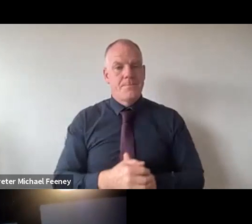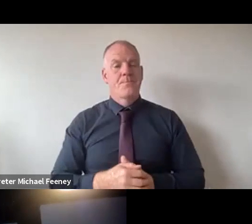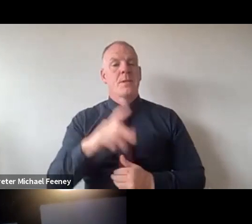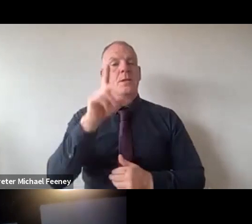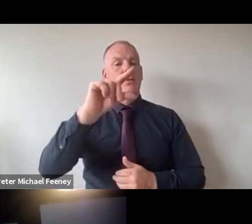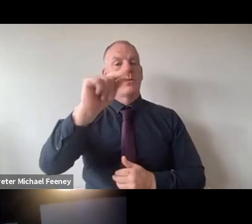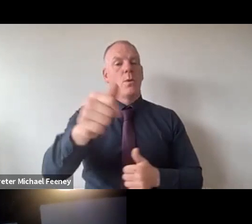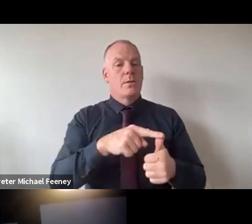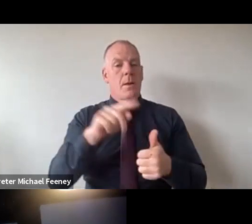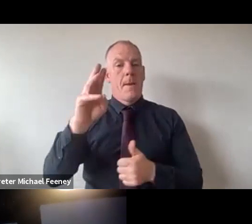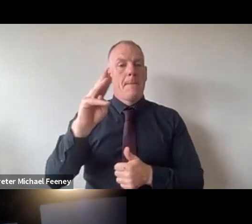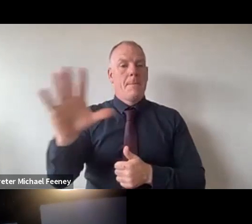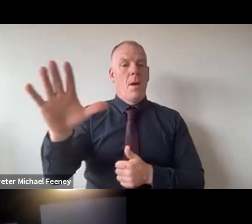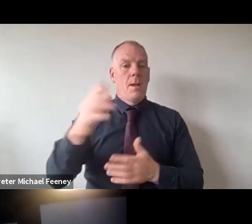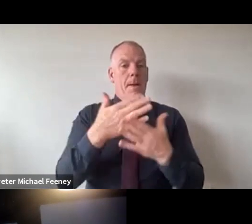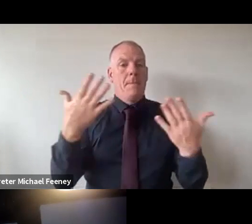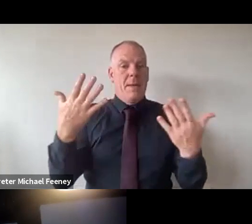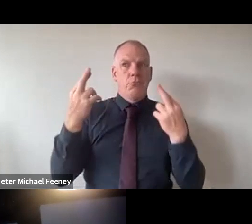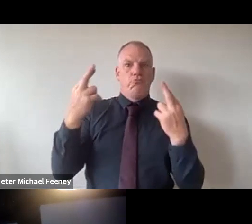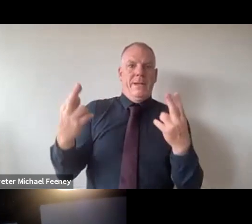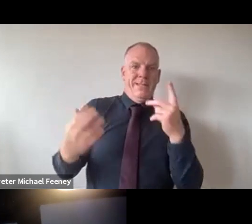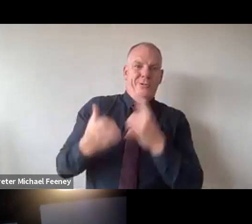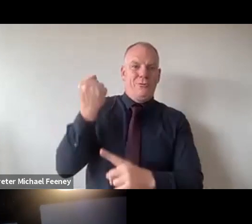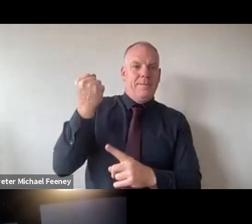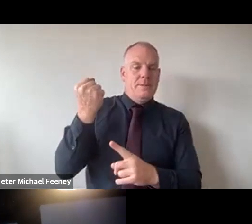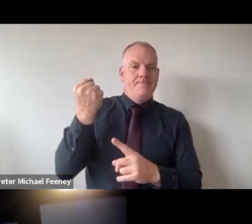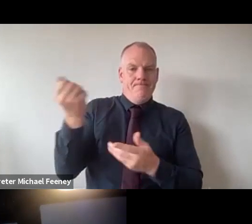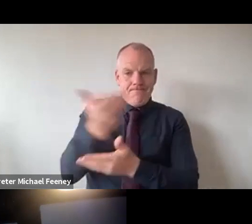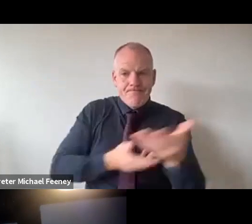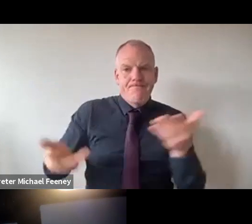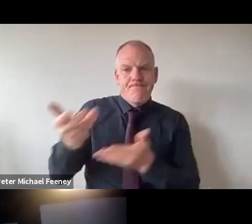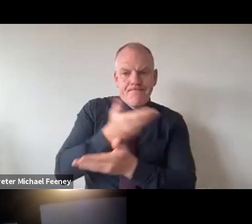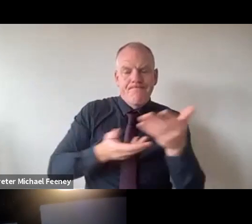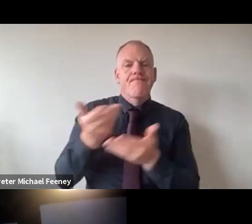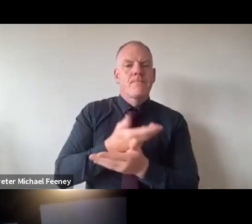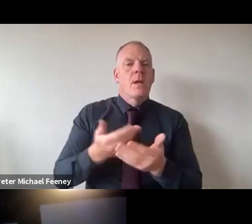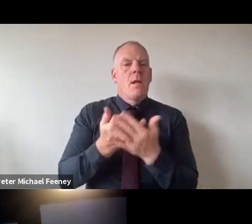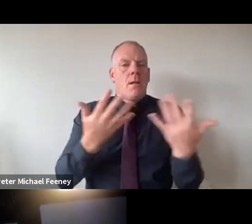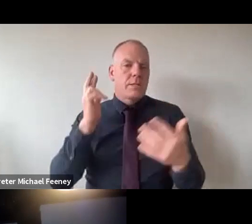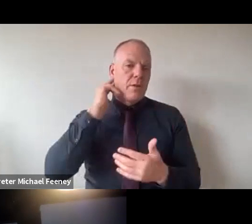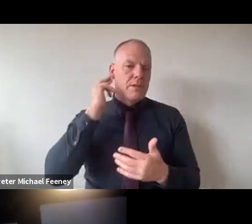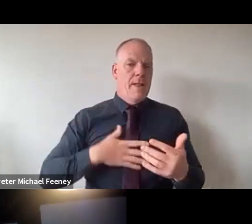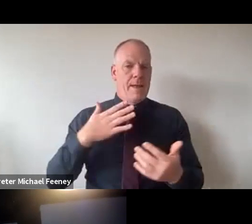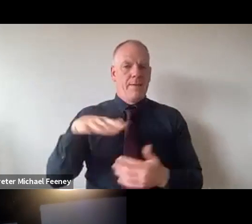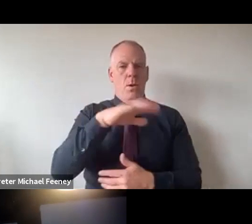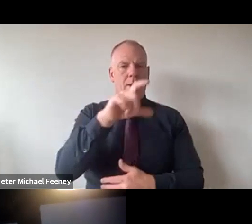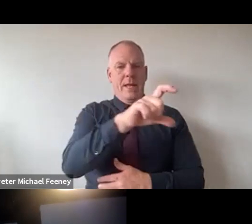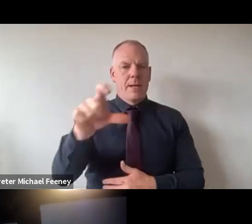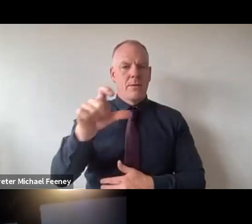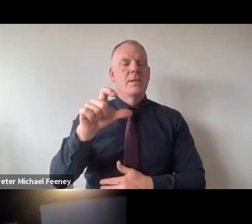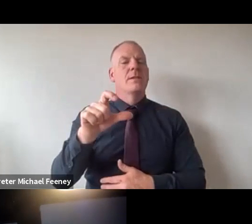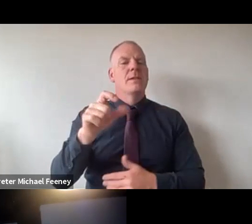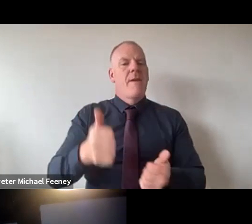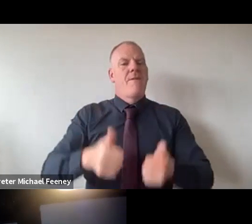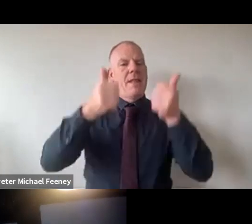2021, Paul was one of the main rights holders that were consulted amongst a number of residents living in local authority flat complexes in